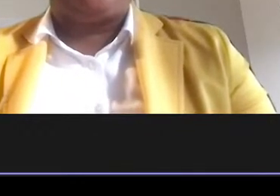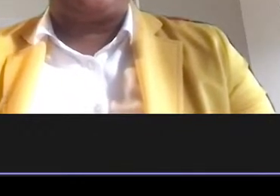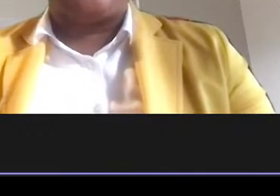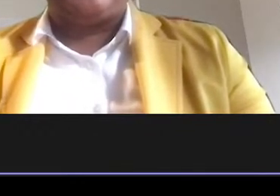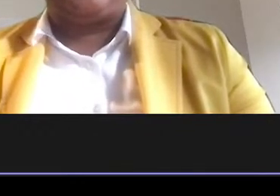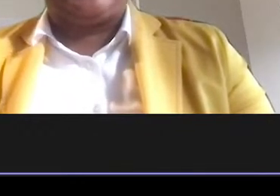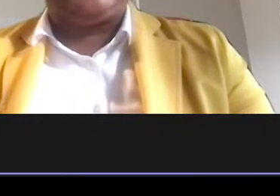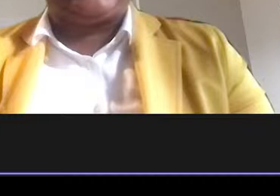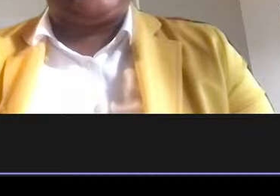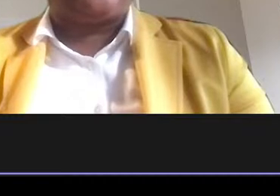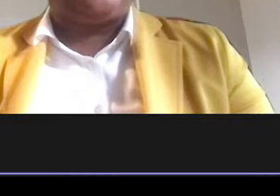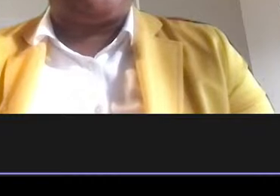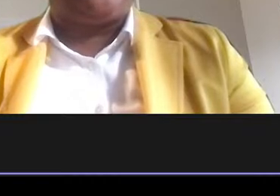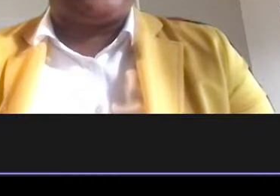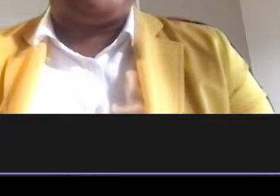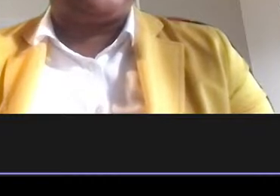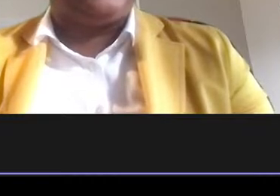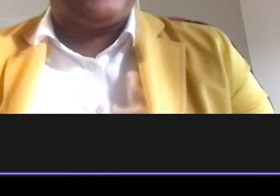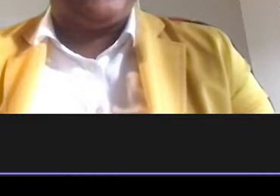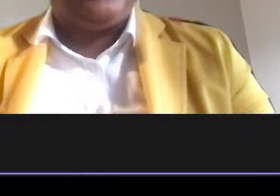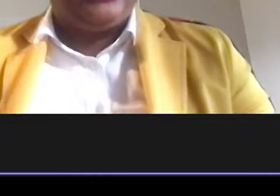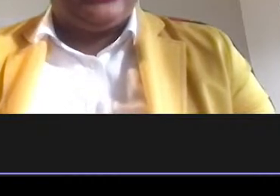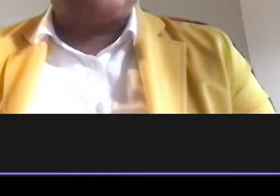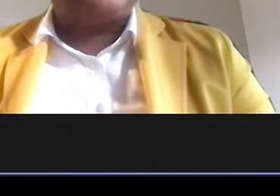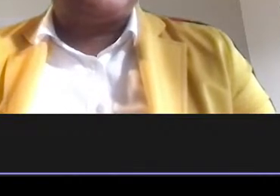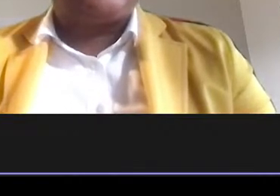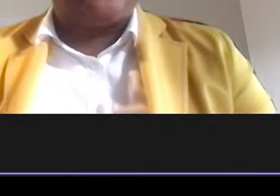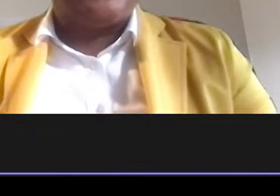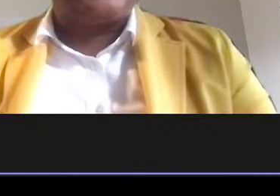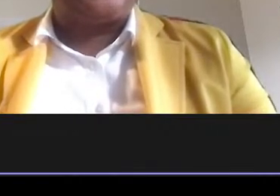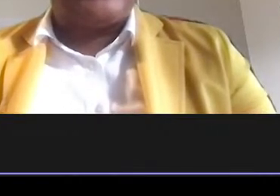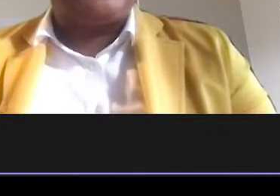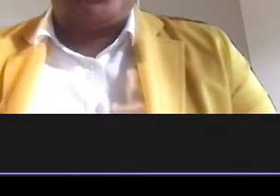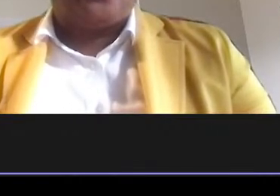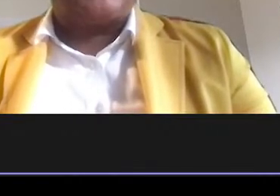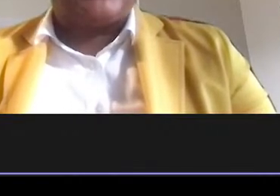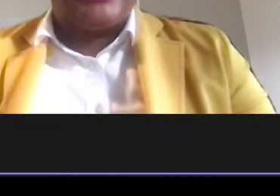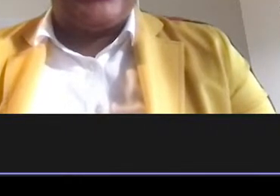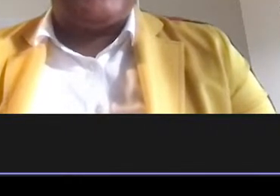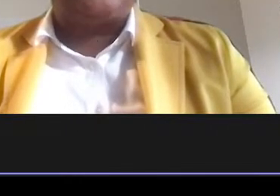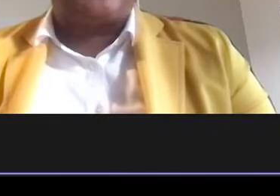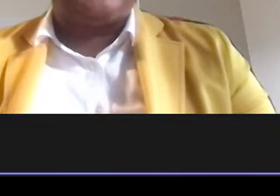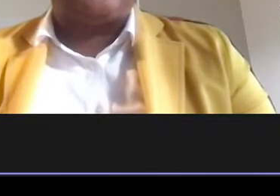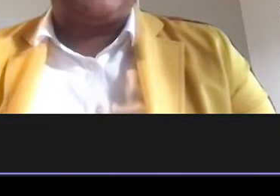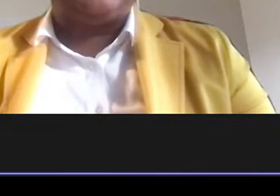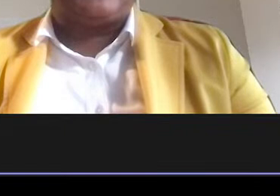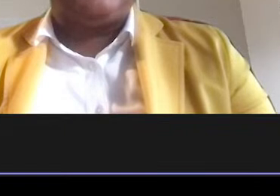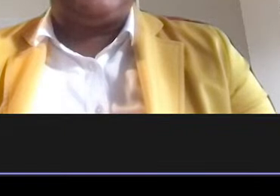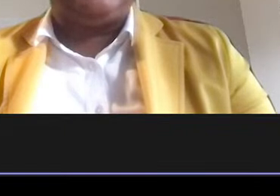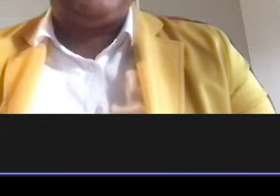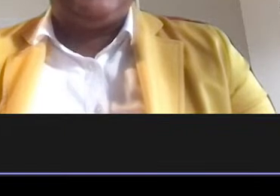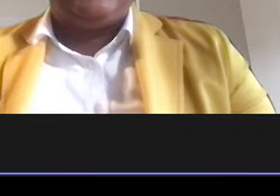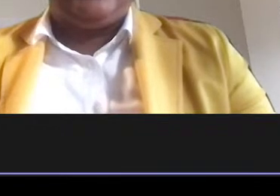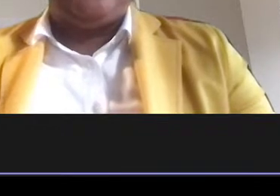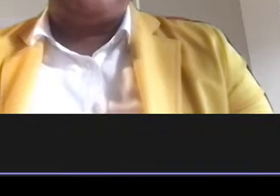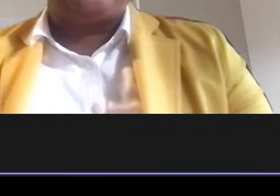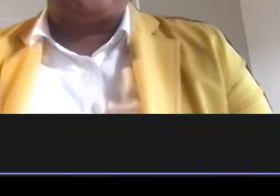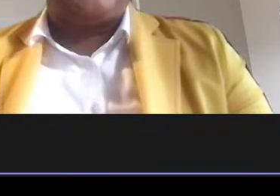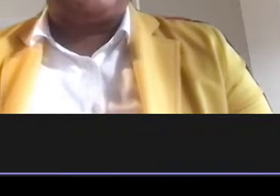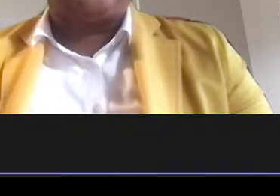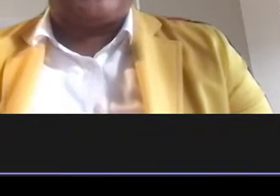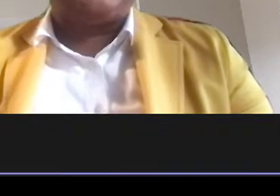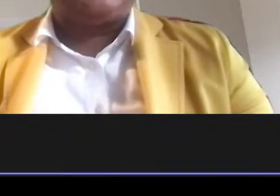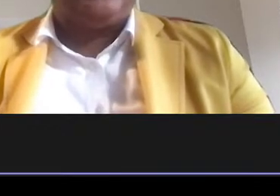2,656 for the 2023-24 financial year. Housing development spend was high in 2019